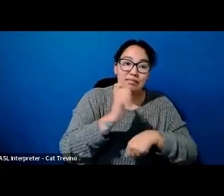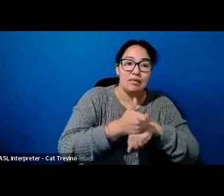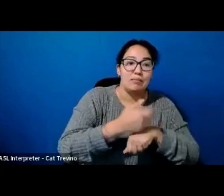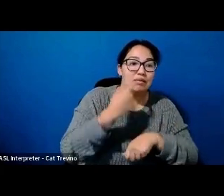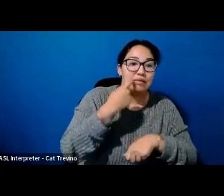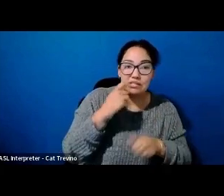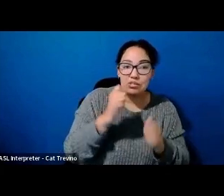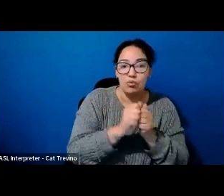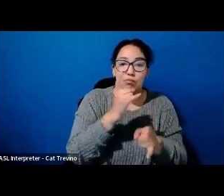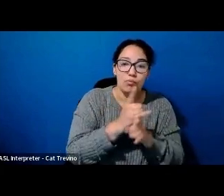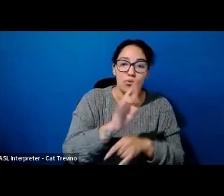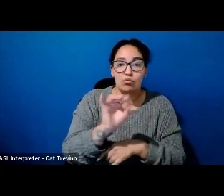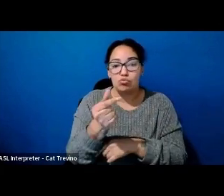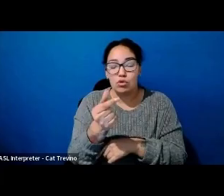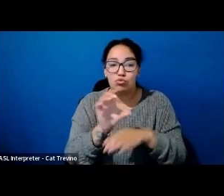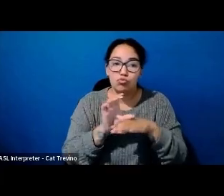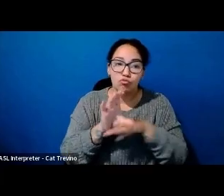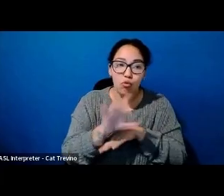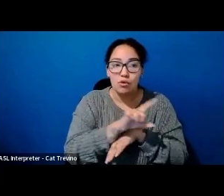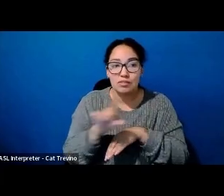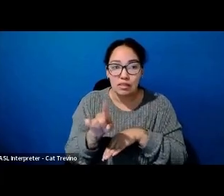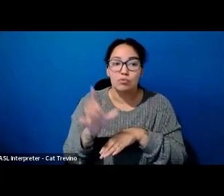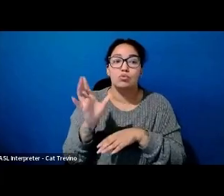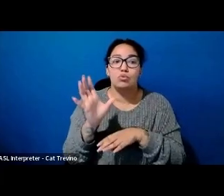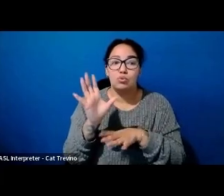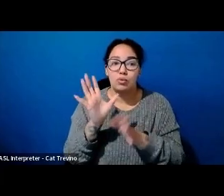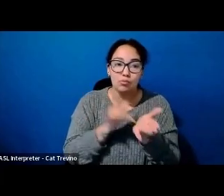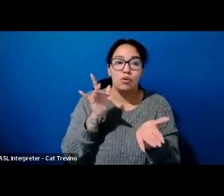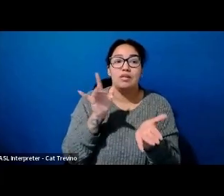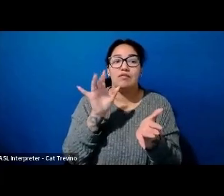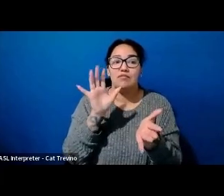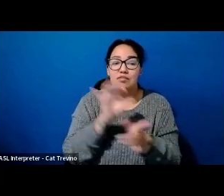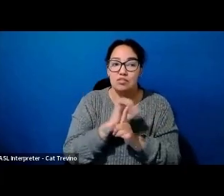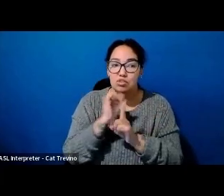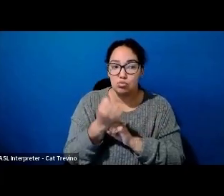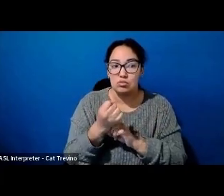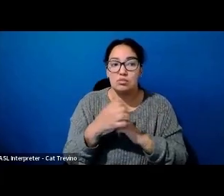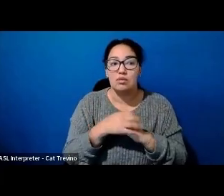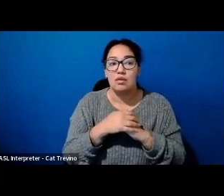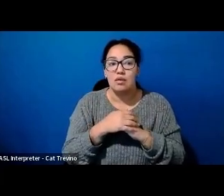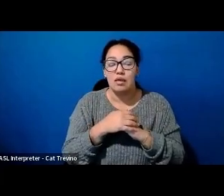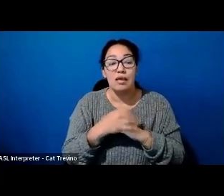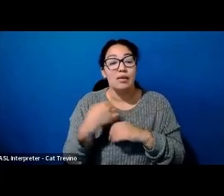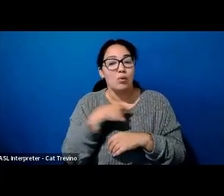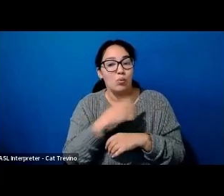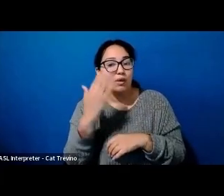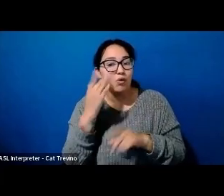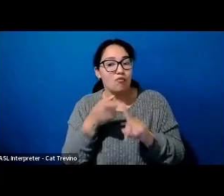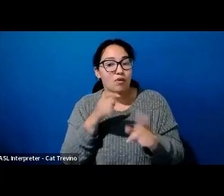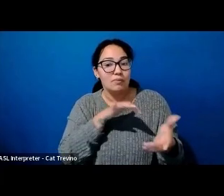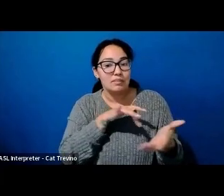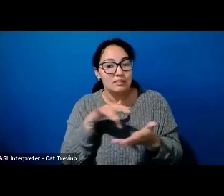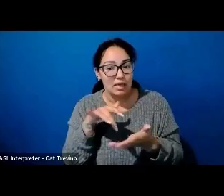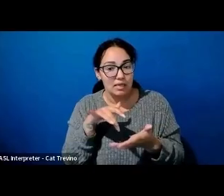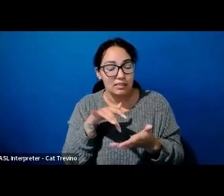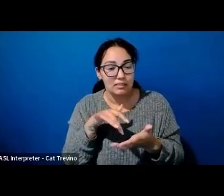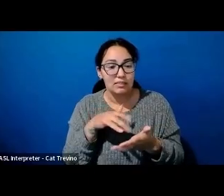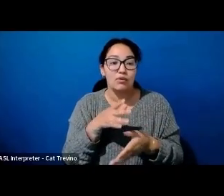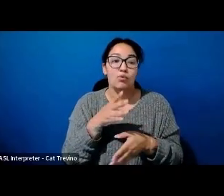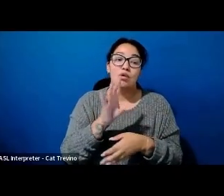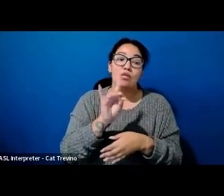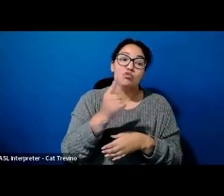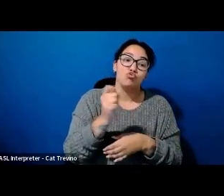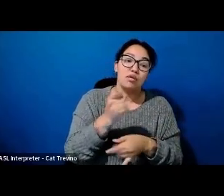addiction to force them into exploitative circumstances. And we certainly know from studies that drugs and alcohol